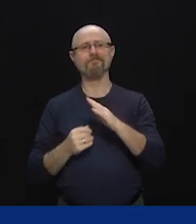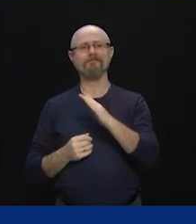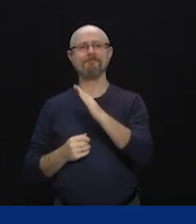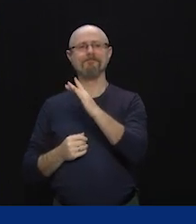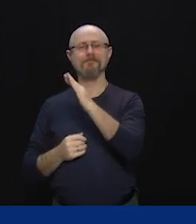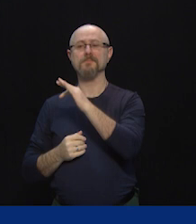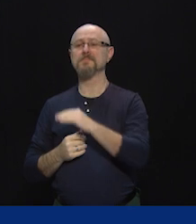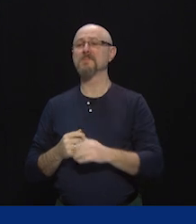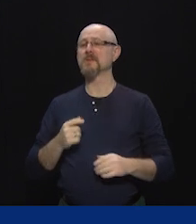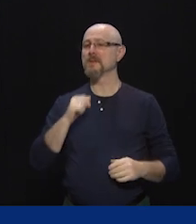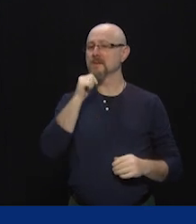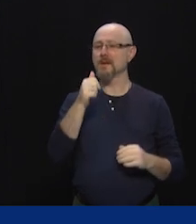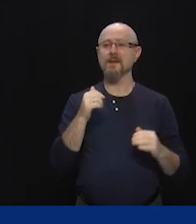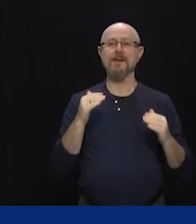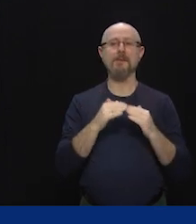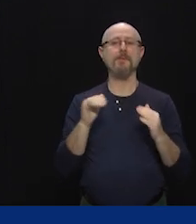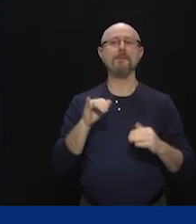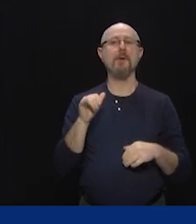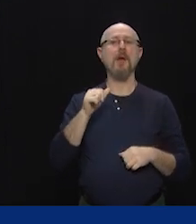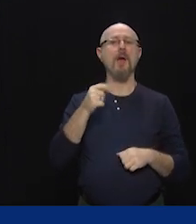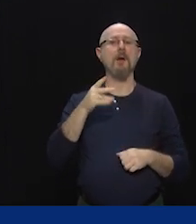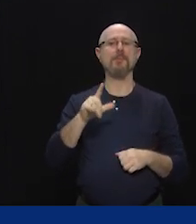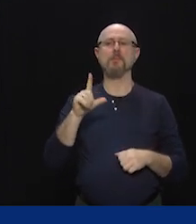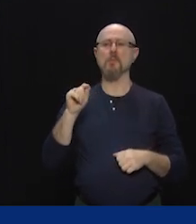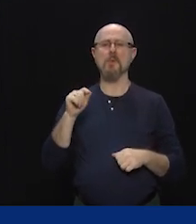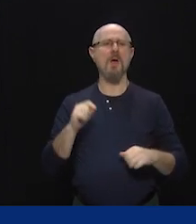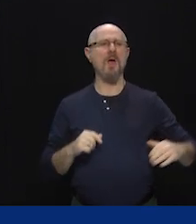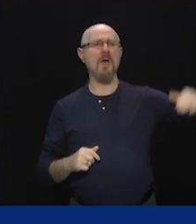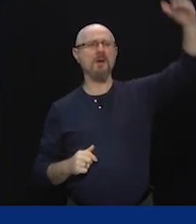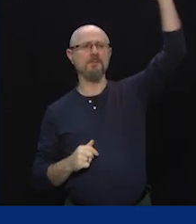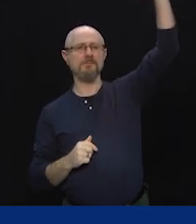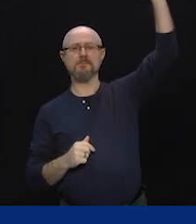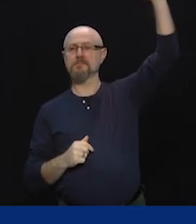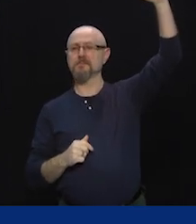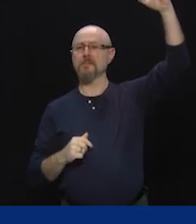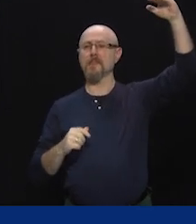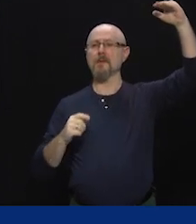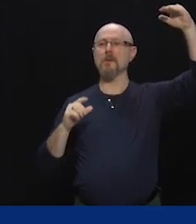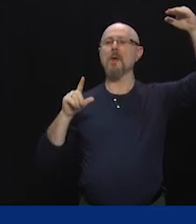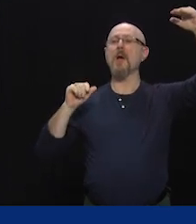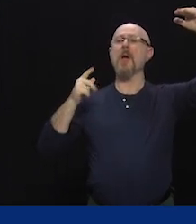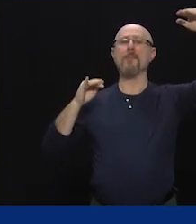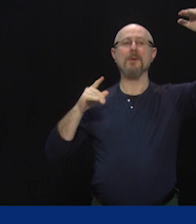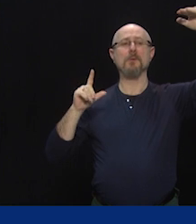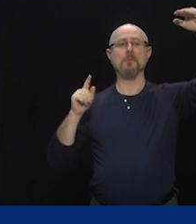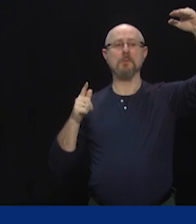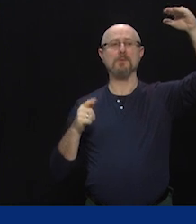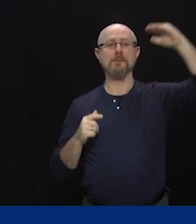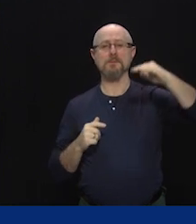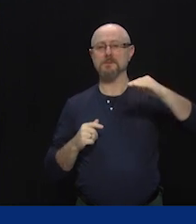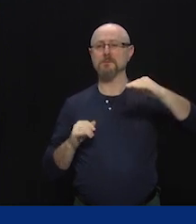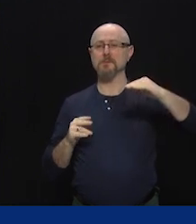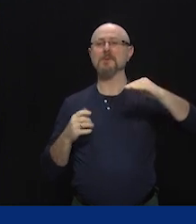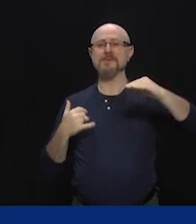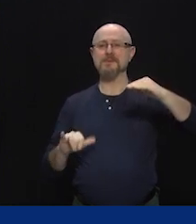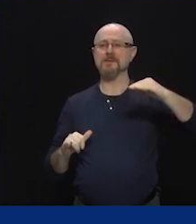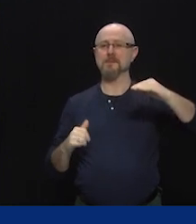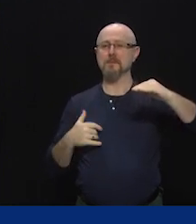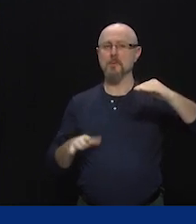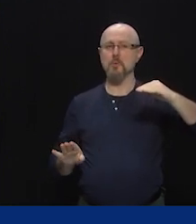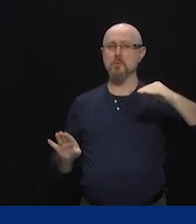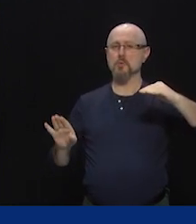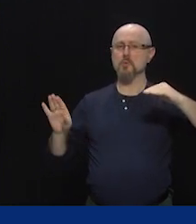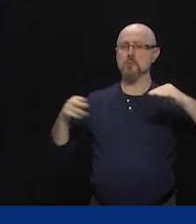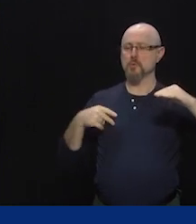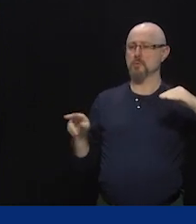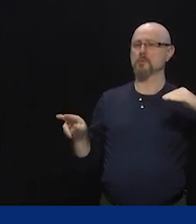where we were in April 2020. We're not where we were in January of 2021, but it is going upwards, and that is something that we are very cognizant of and